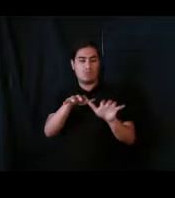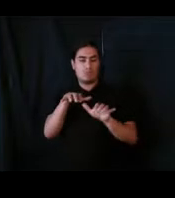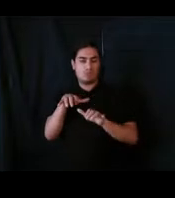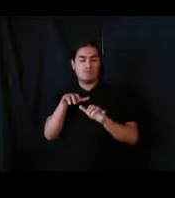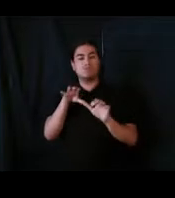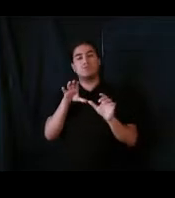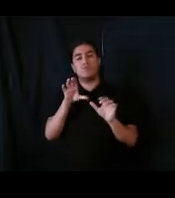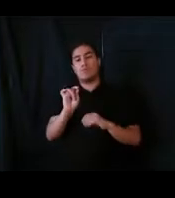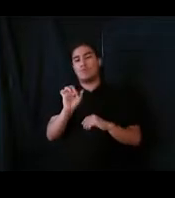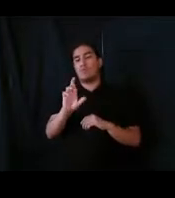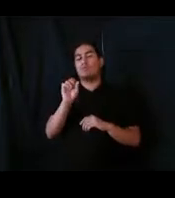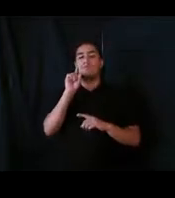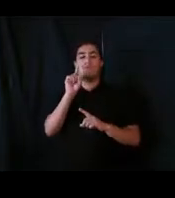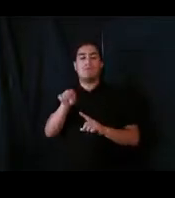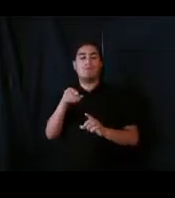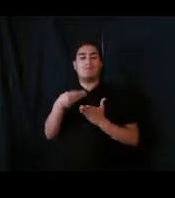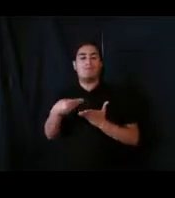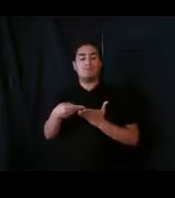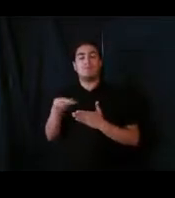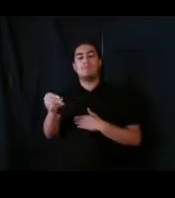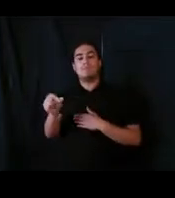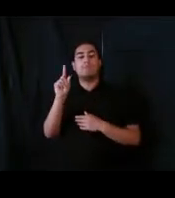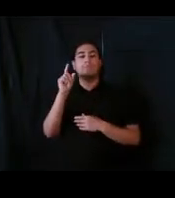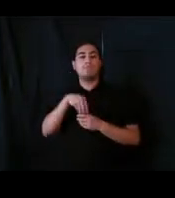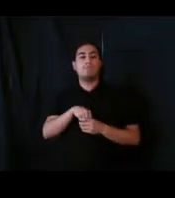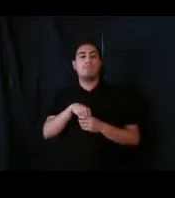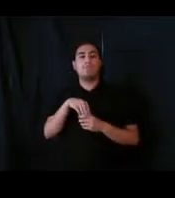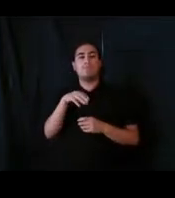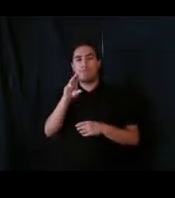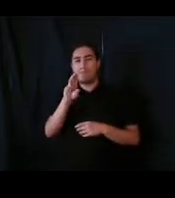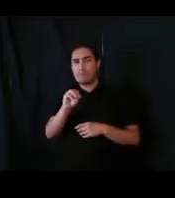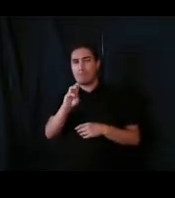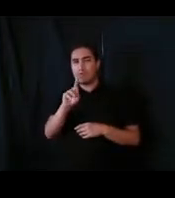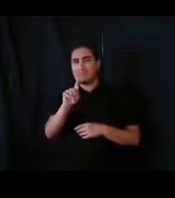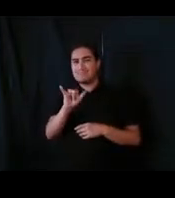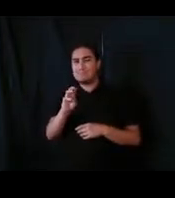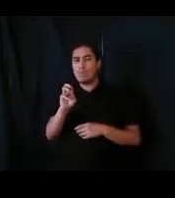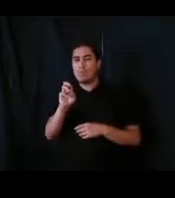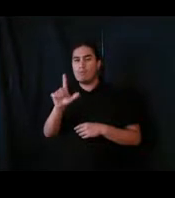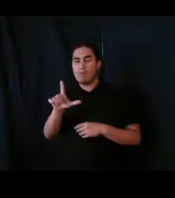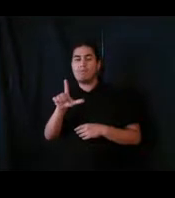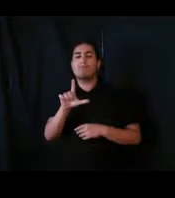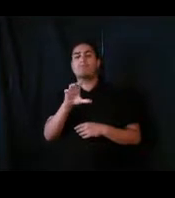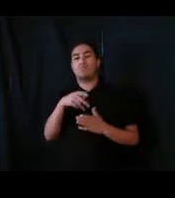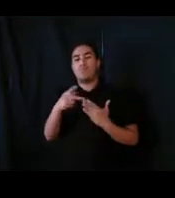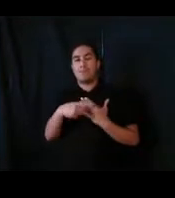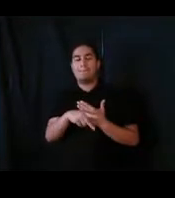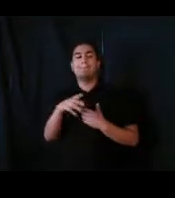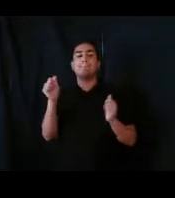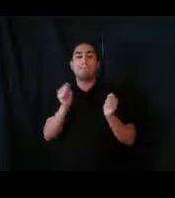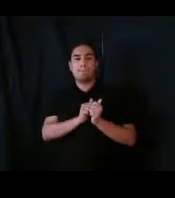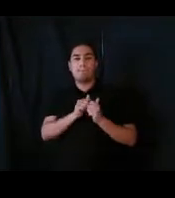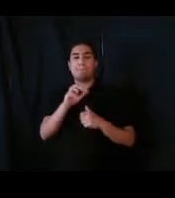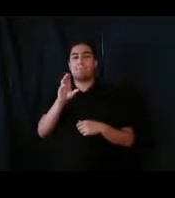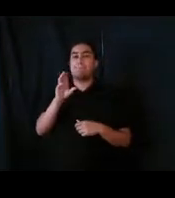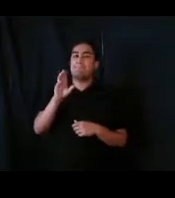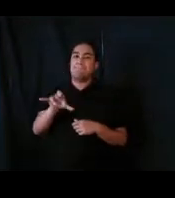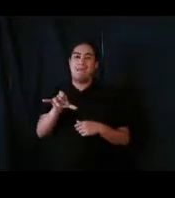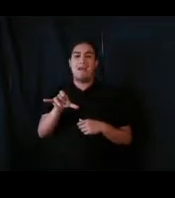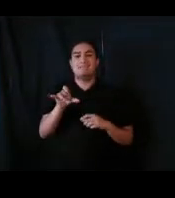program funding to be included in a comprehensive multimodal corridor plan prepared in accordance with the commission's comprehensive multimodal